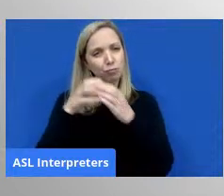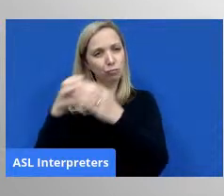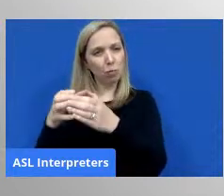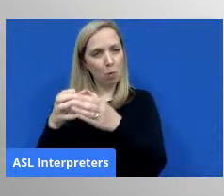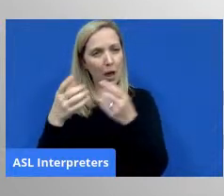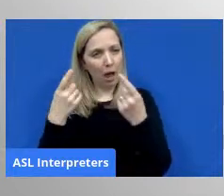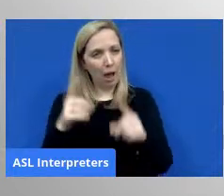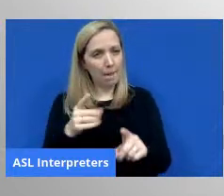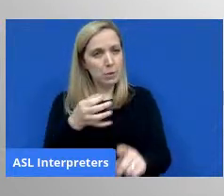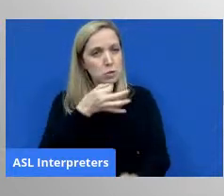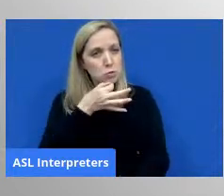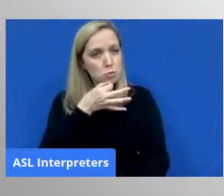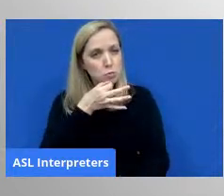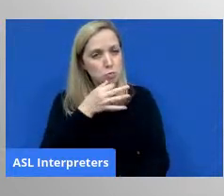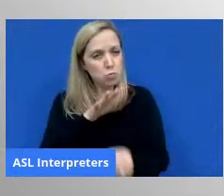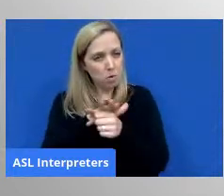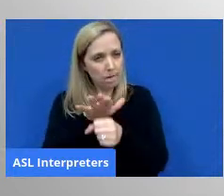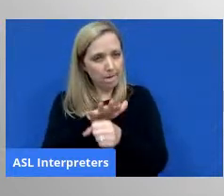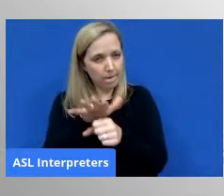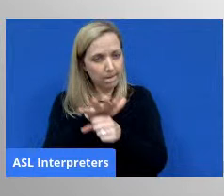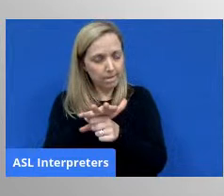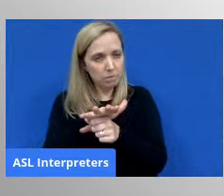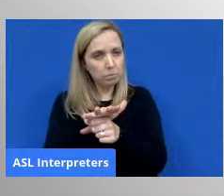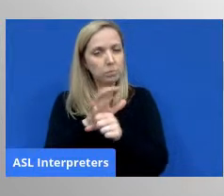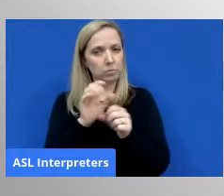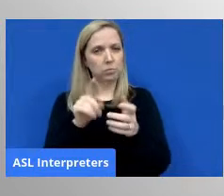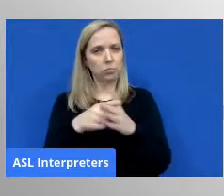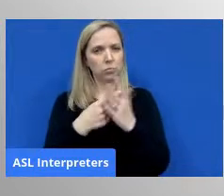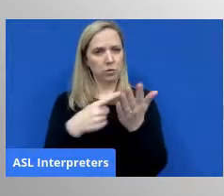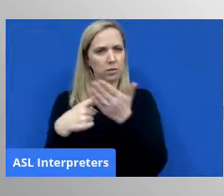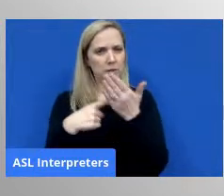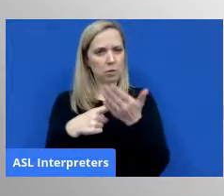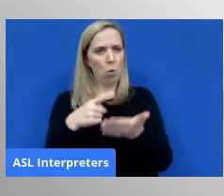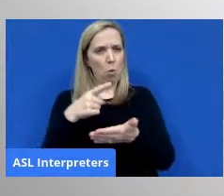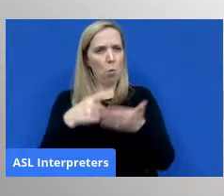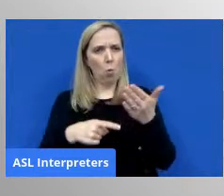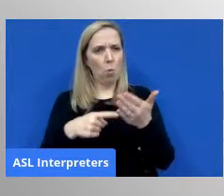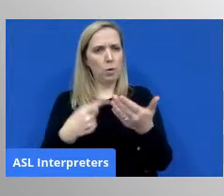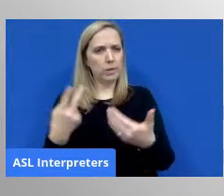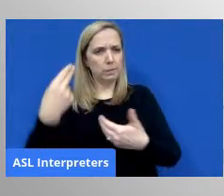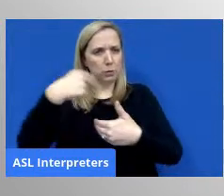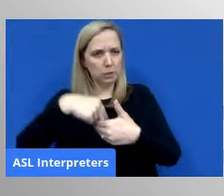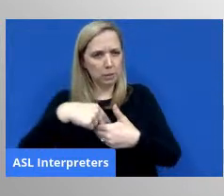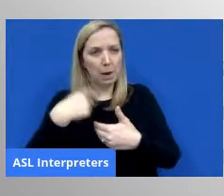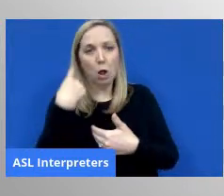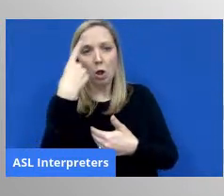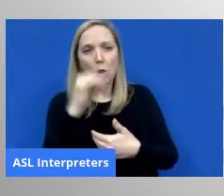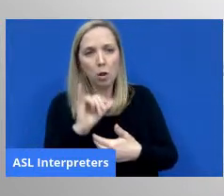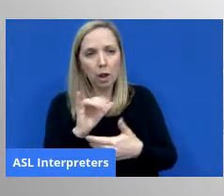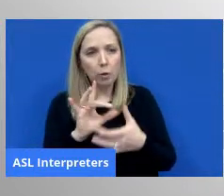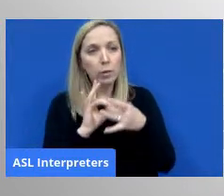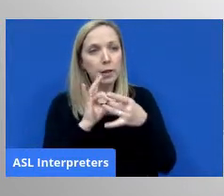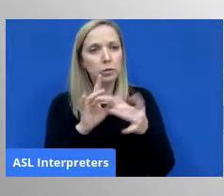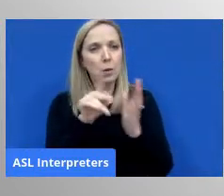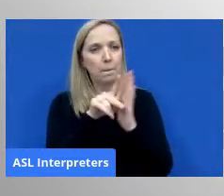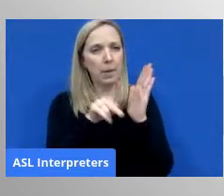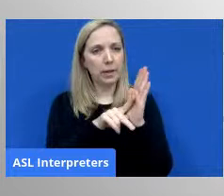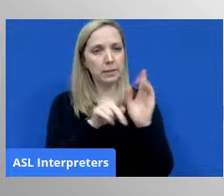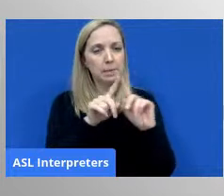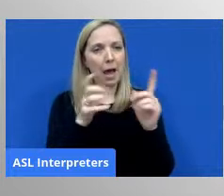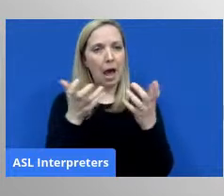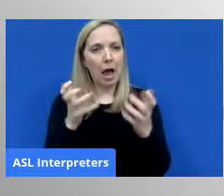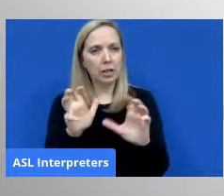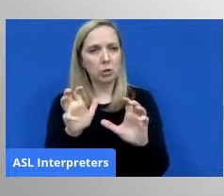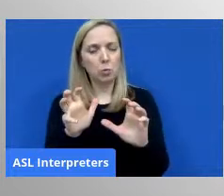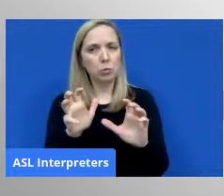begin to talk about like what our participation looks like on policy, but I don't want to step over into Dr. Yeager's